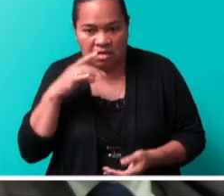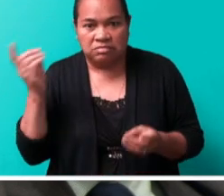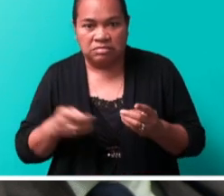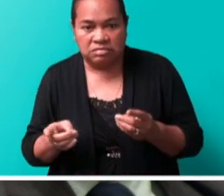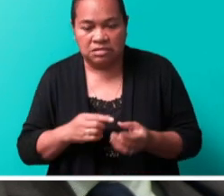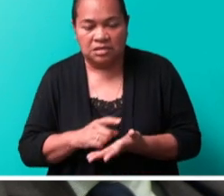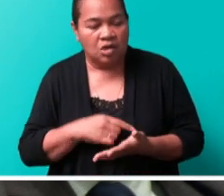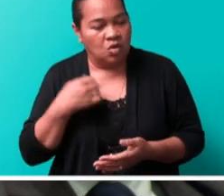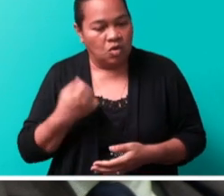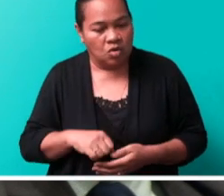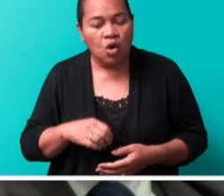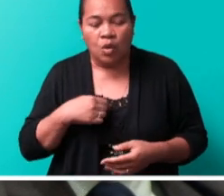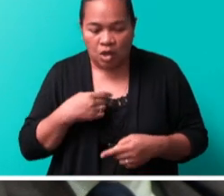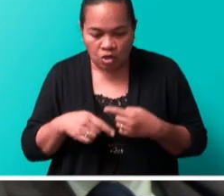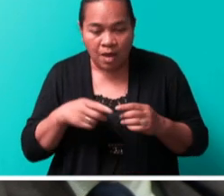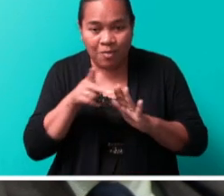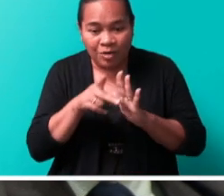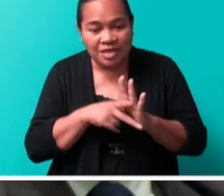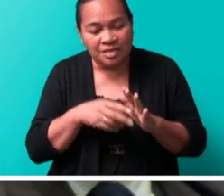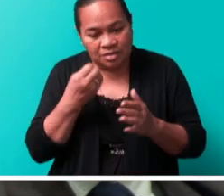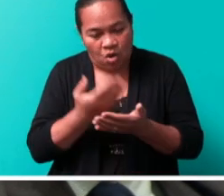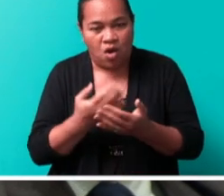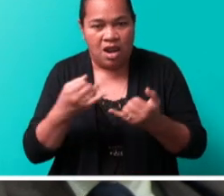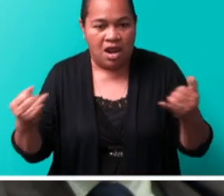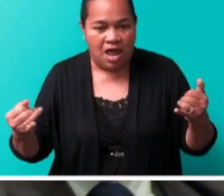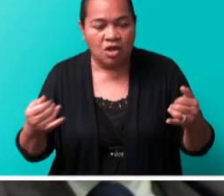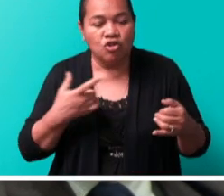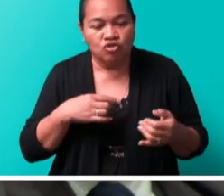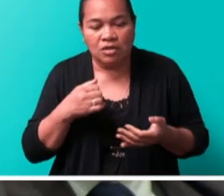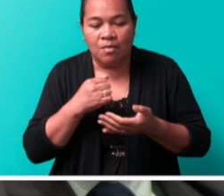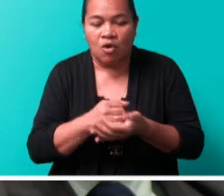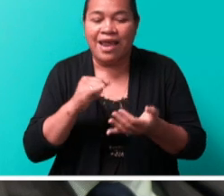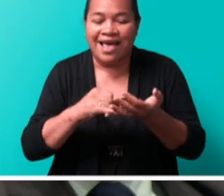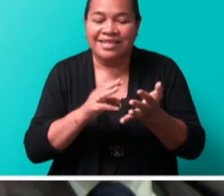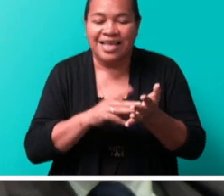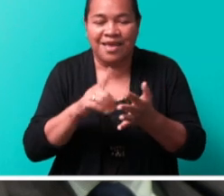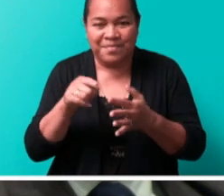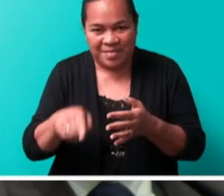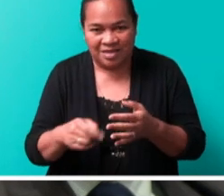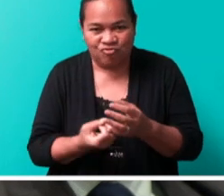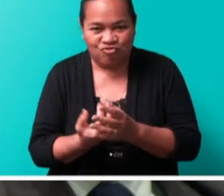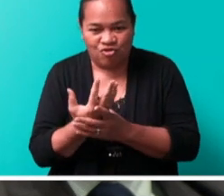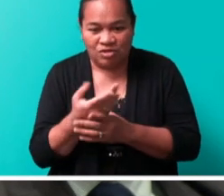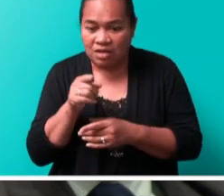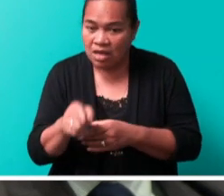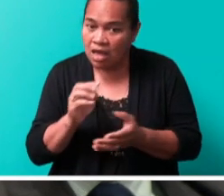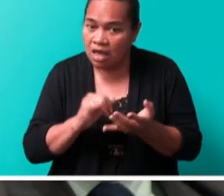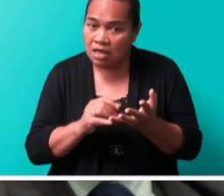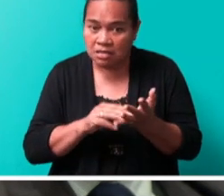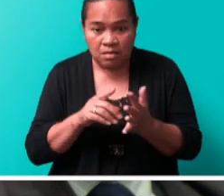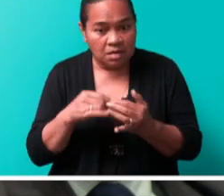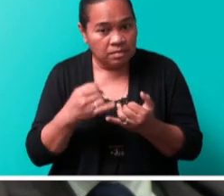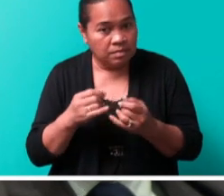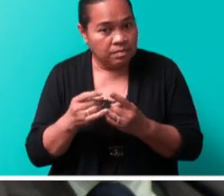to streamline our policies and processes to support the growth of SMEs who play a significant role towards the